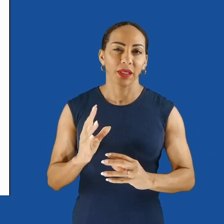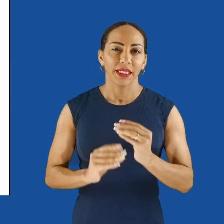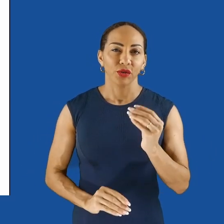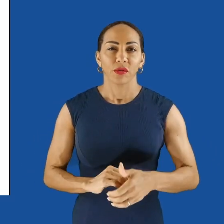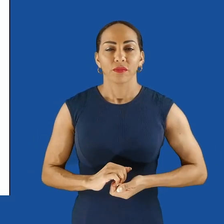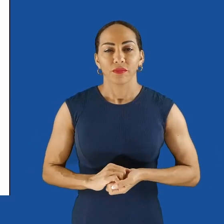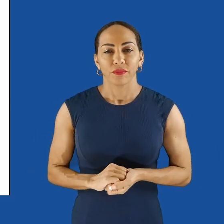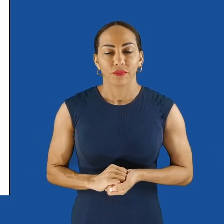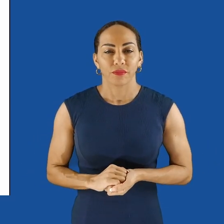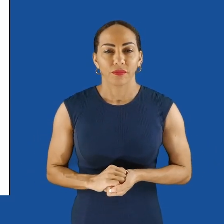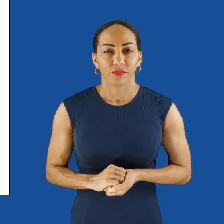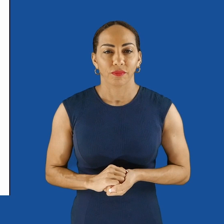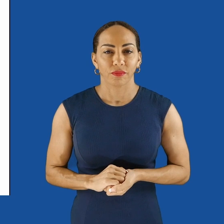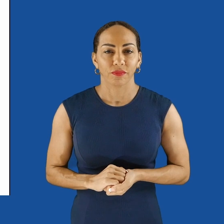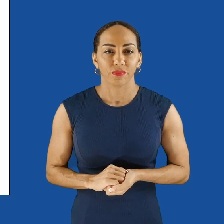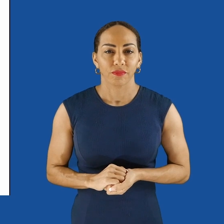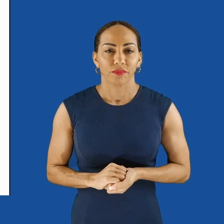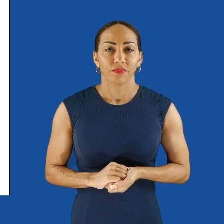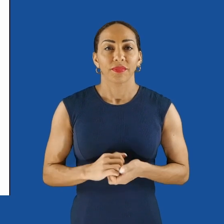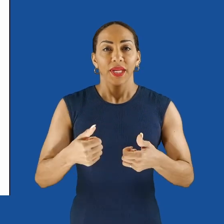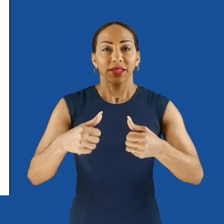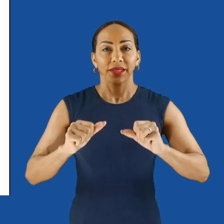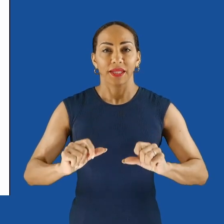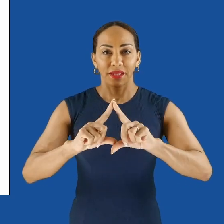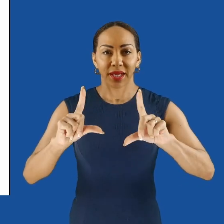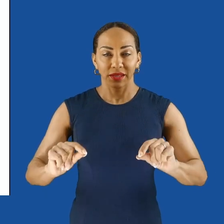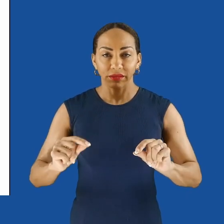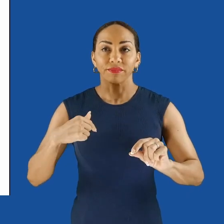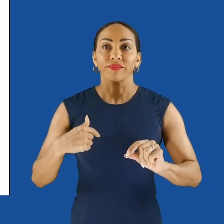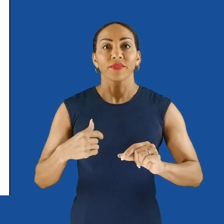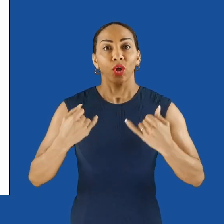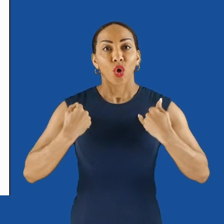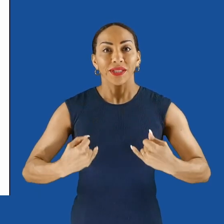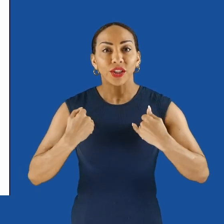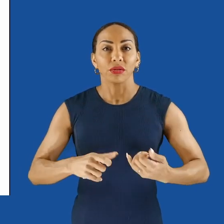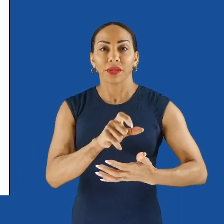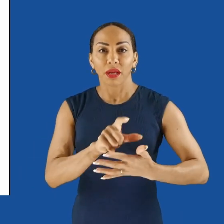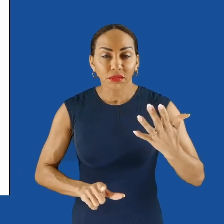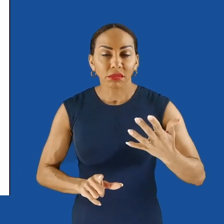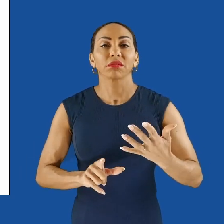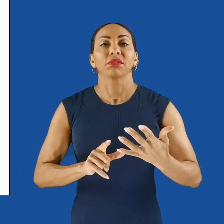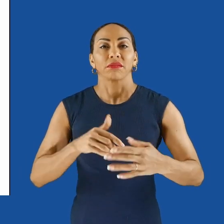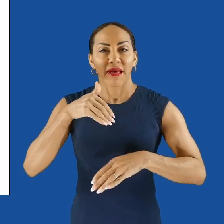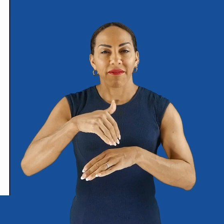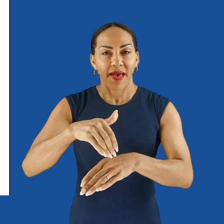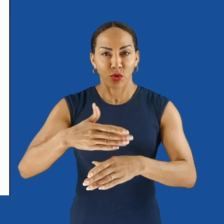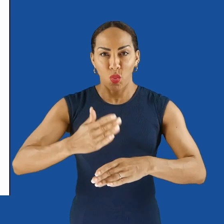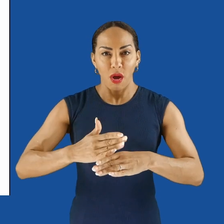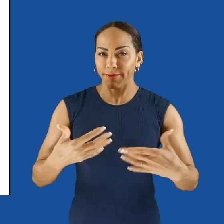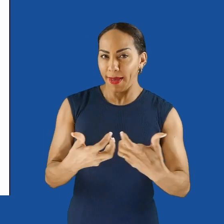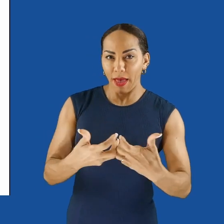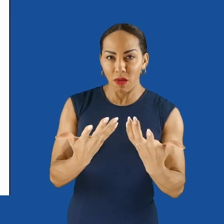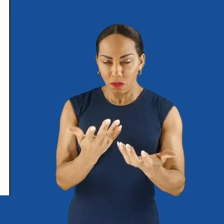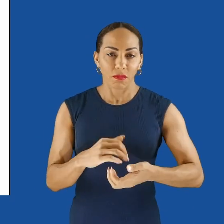Your conditions or disabilities at work. How do your conditions or disabilities affect you